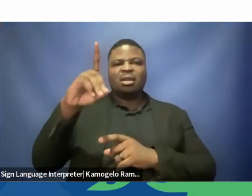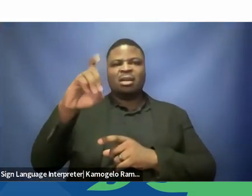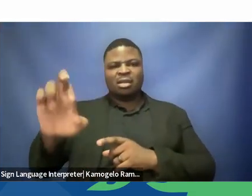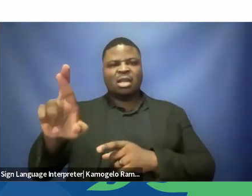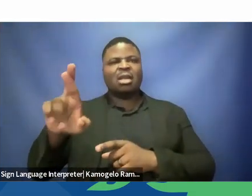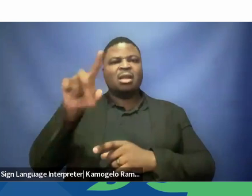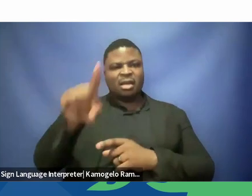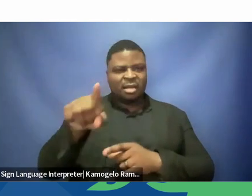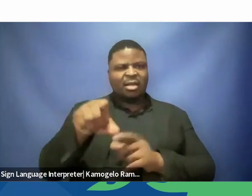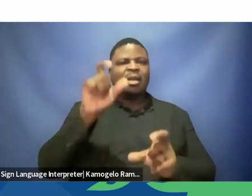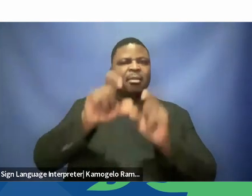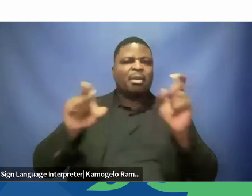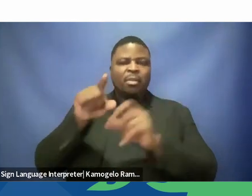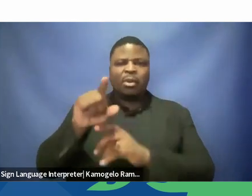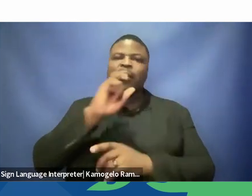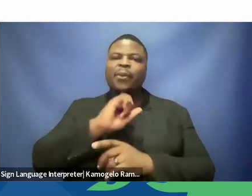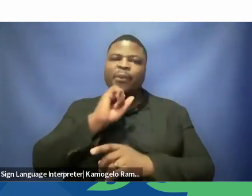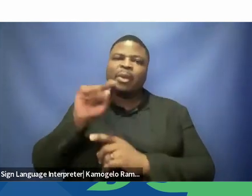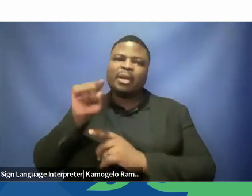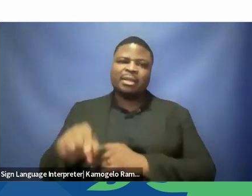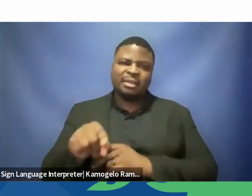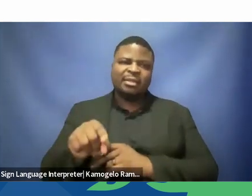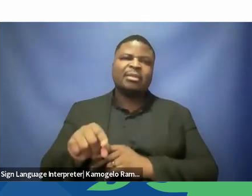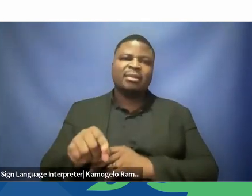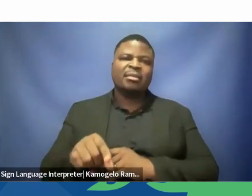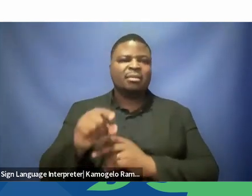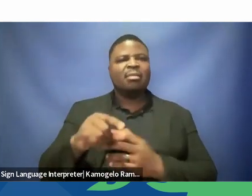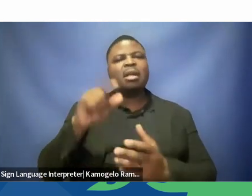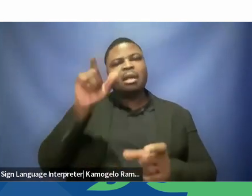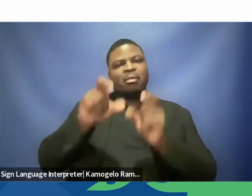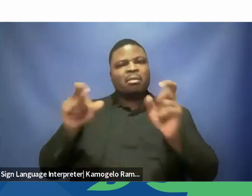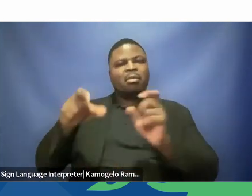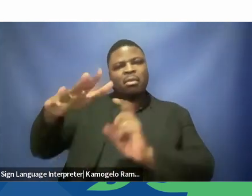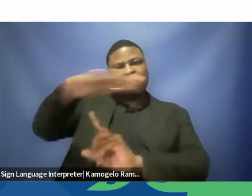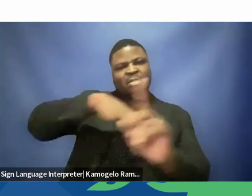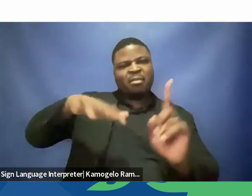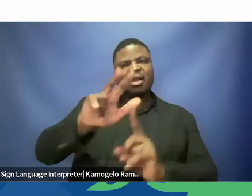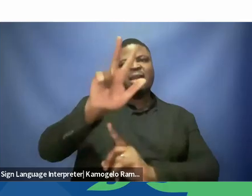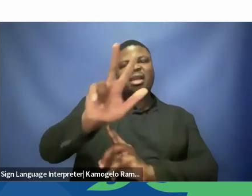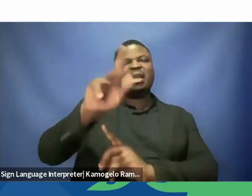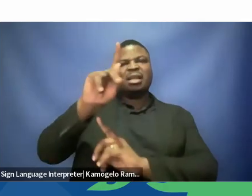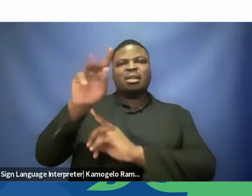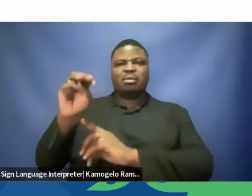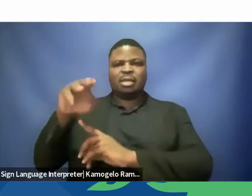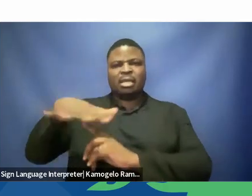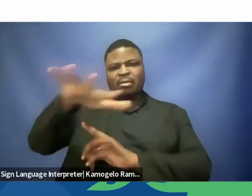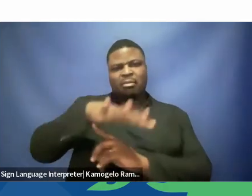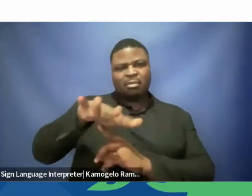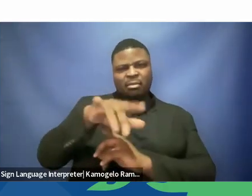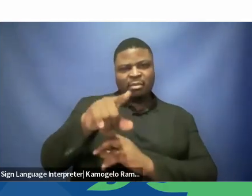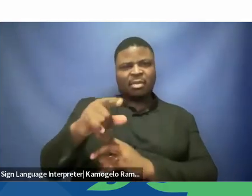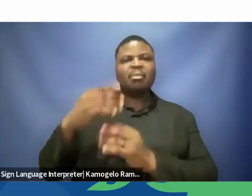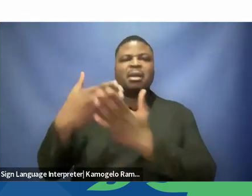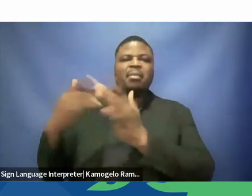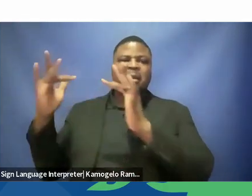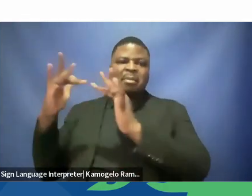You can literally go onto Grindr, and within a kilometer away from you, you could encounter somebody who's also there and possibly also